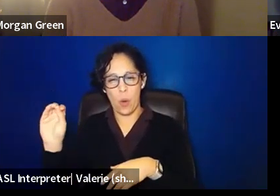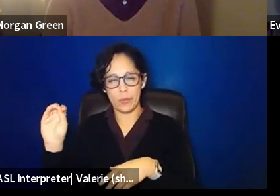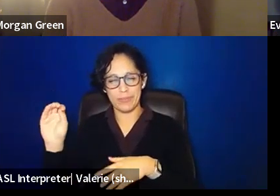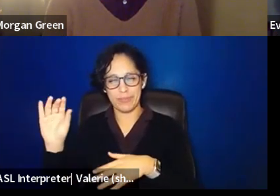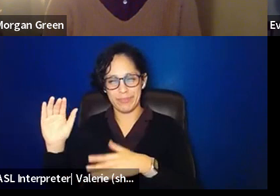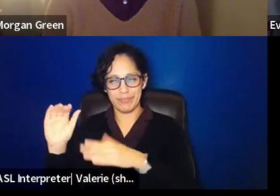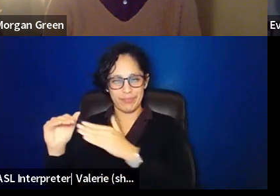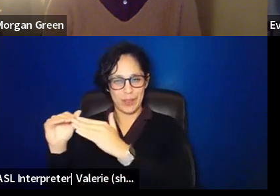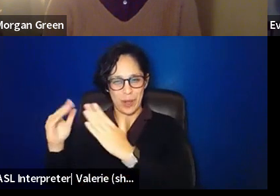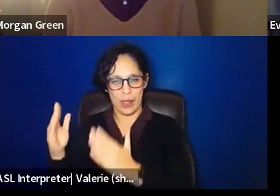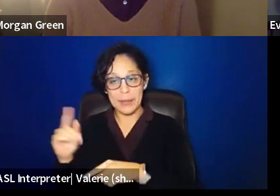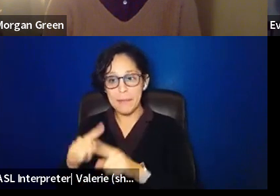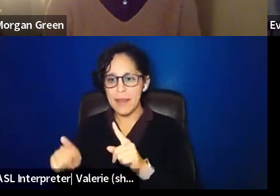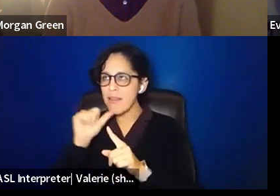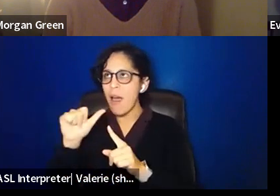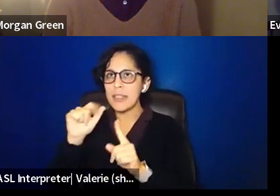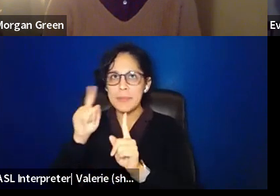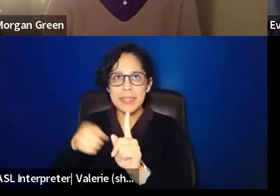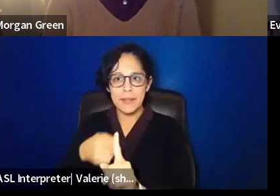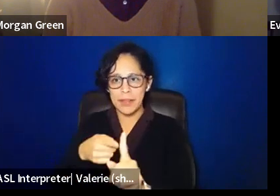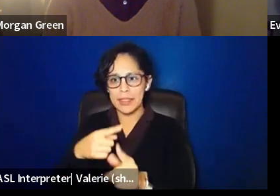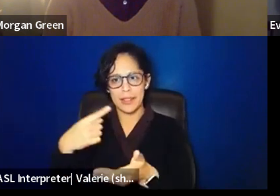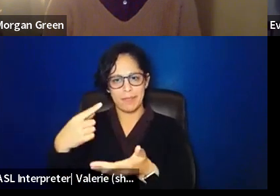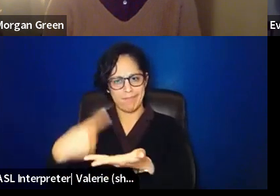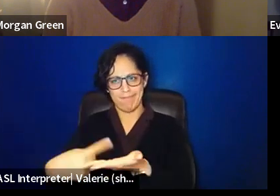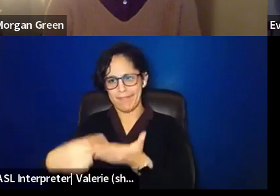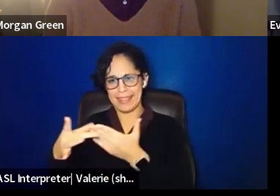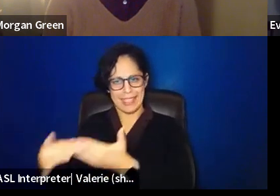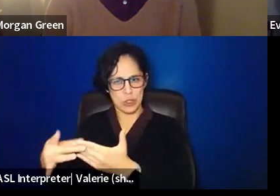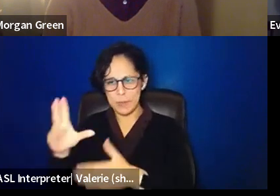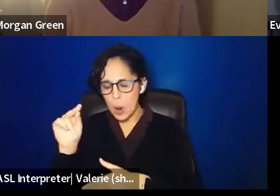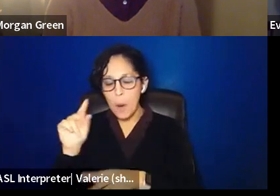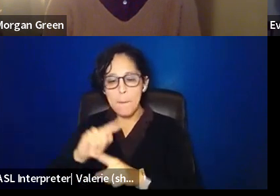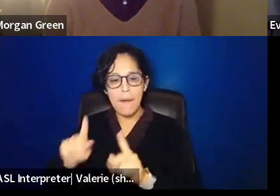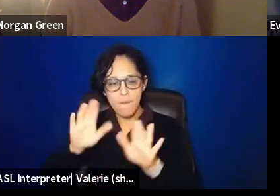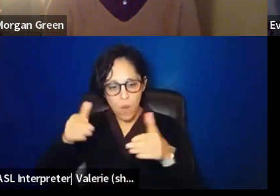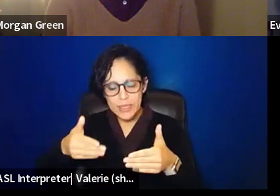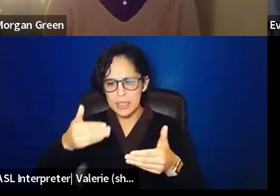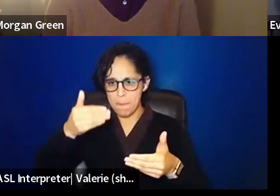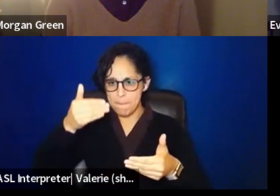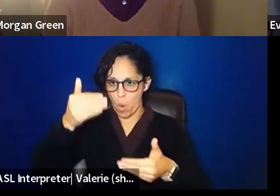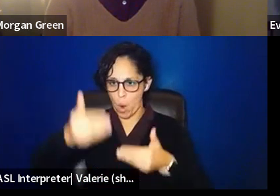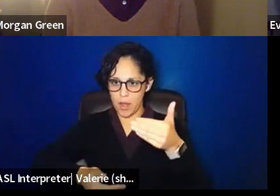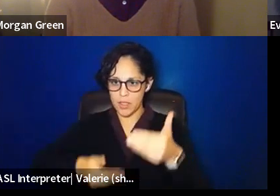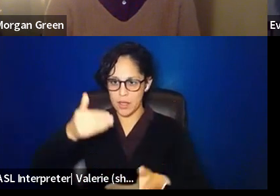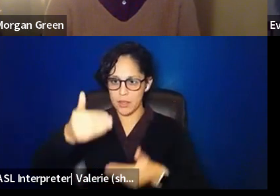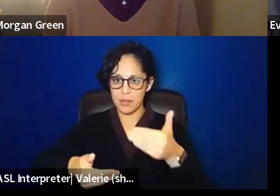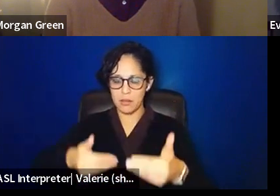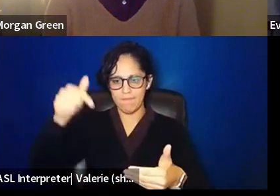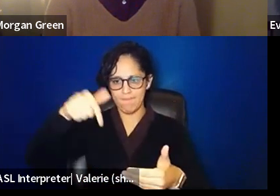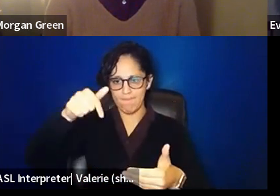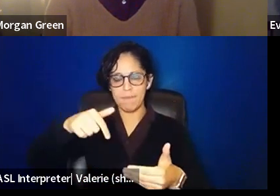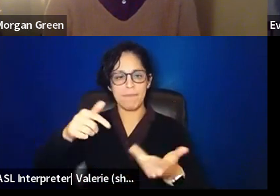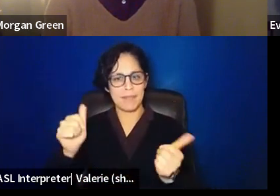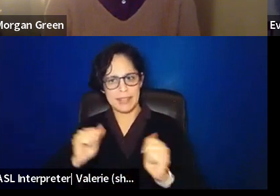it's not about leadership specifically, but it's about process and when theater is as hard as it